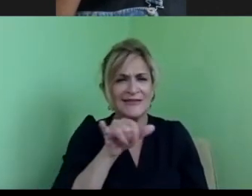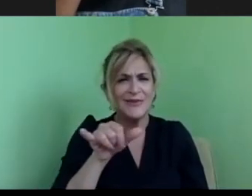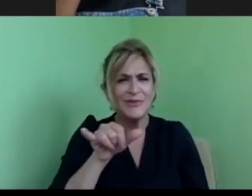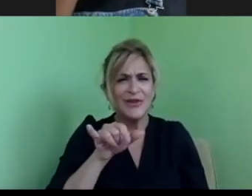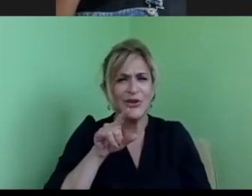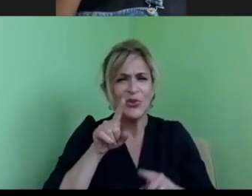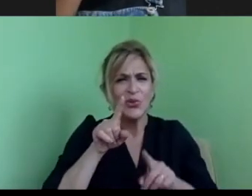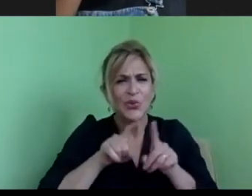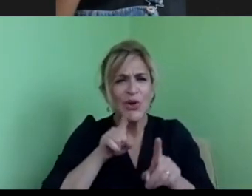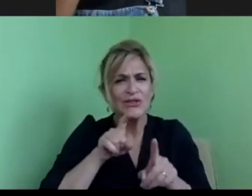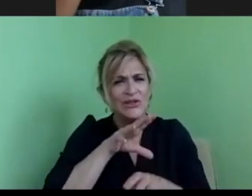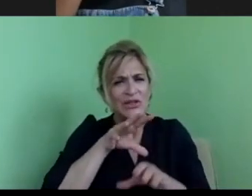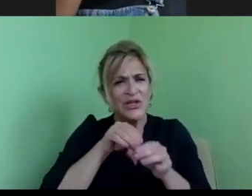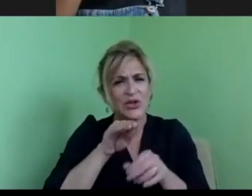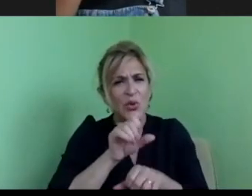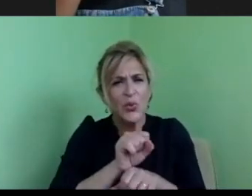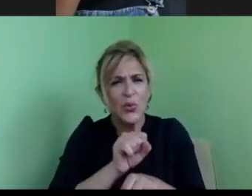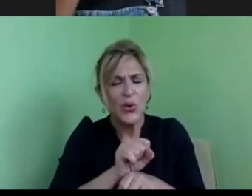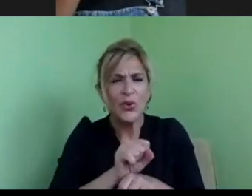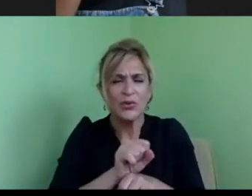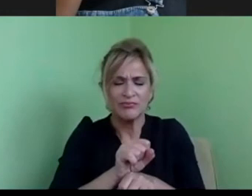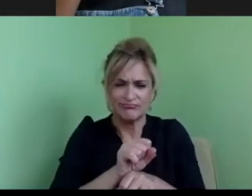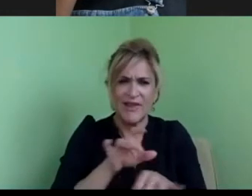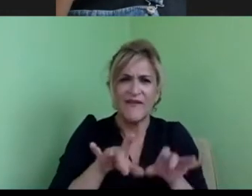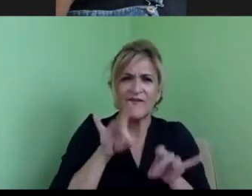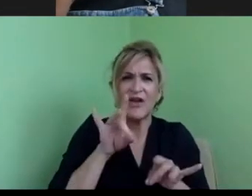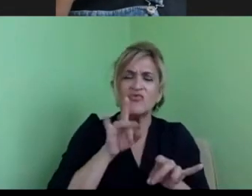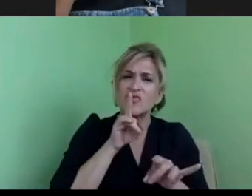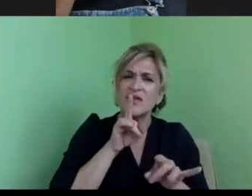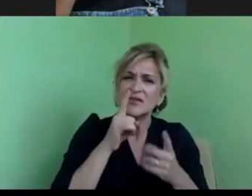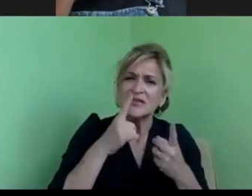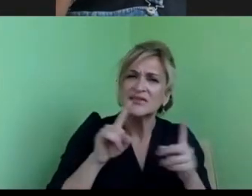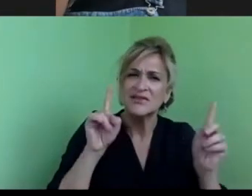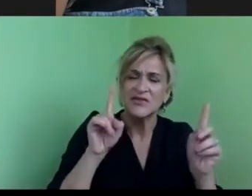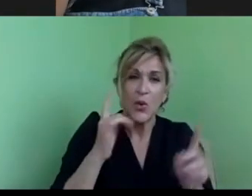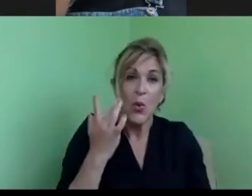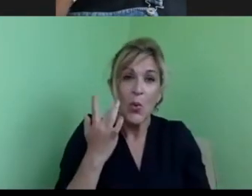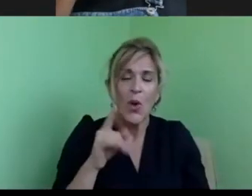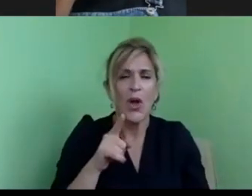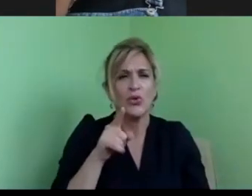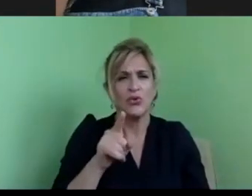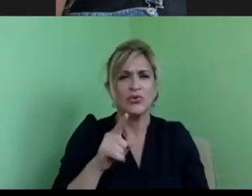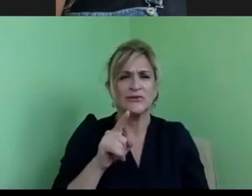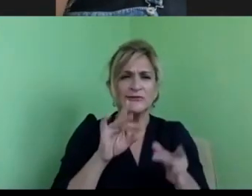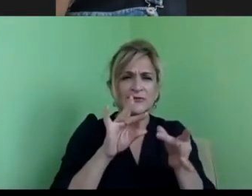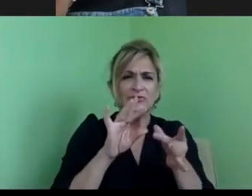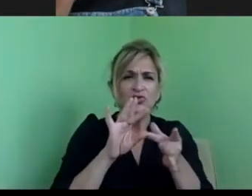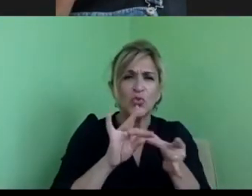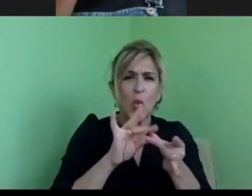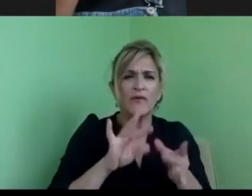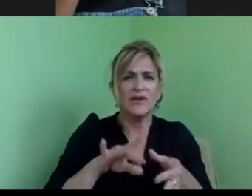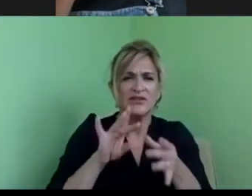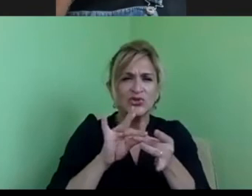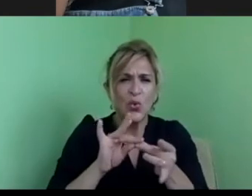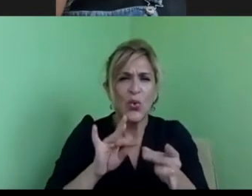work what i find so successful is that it's like you're telling these little snippets of stories that go throughout